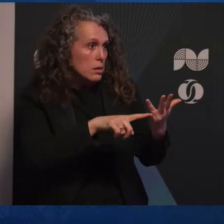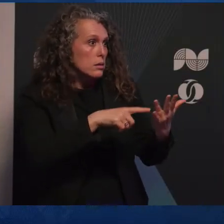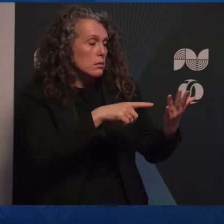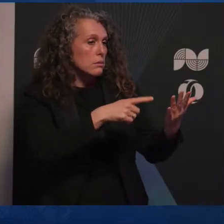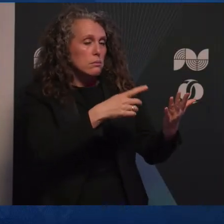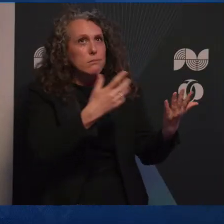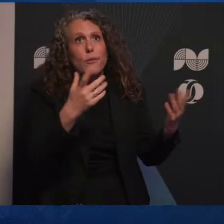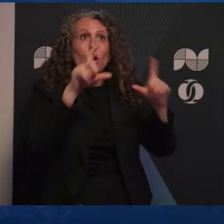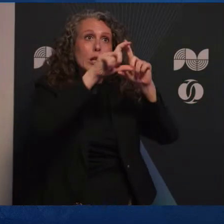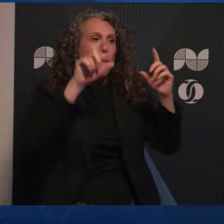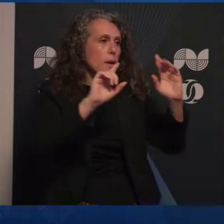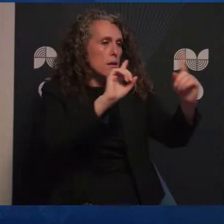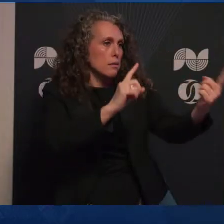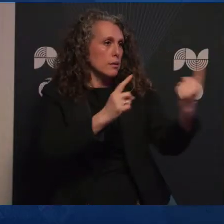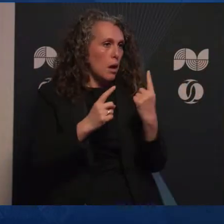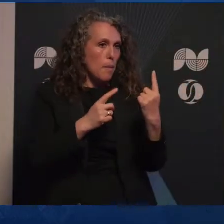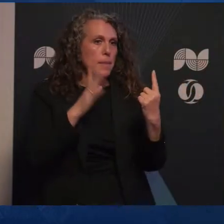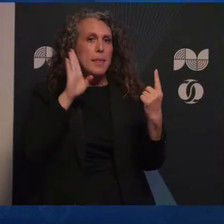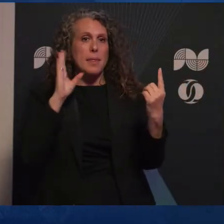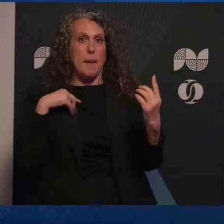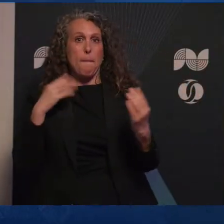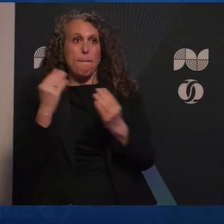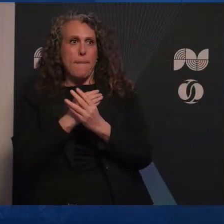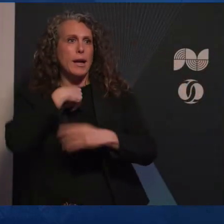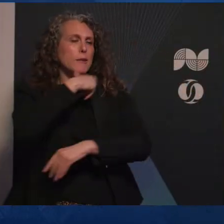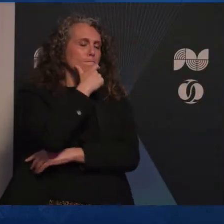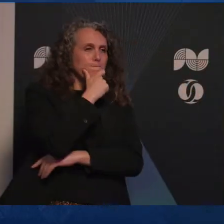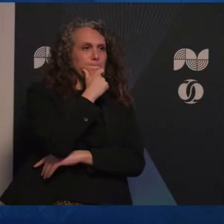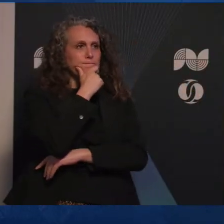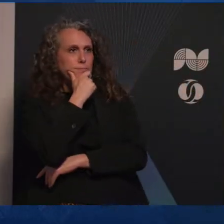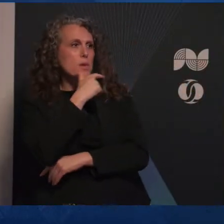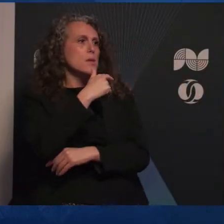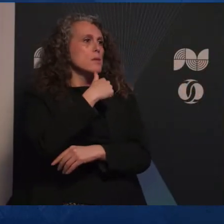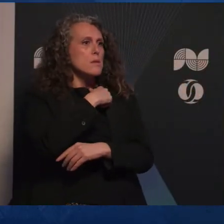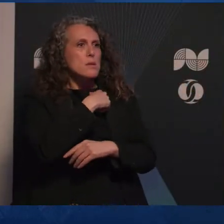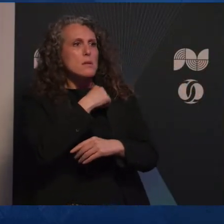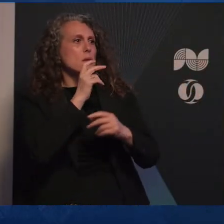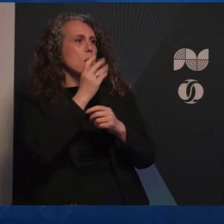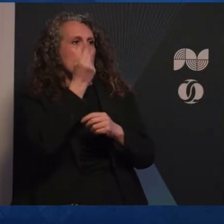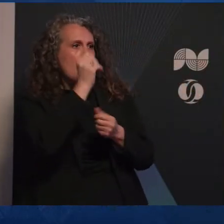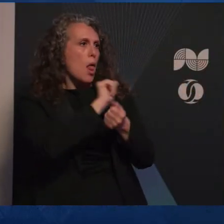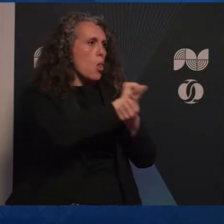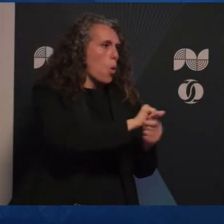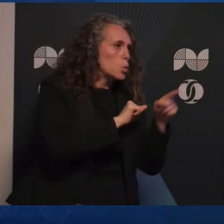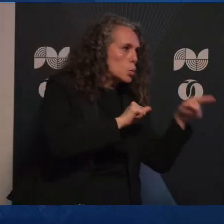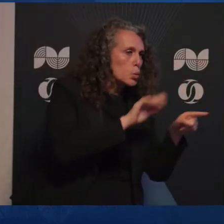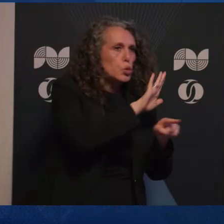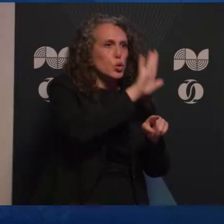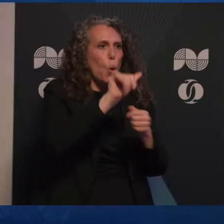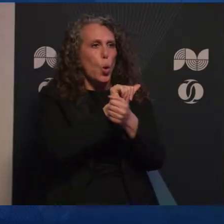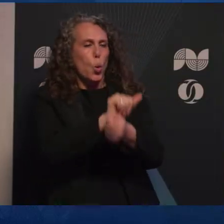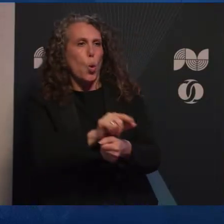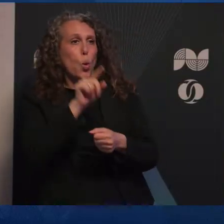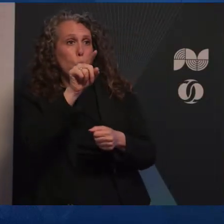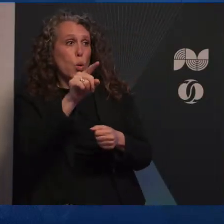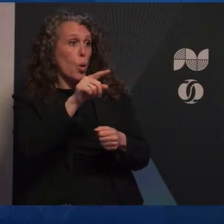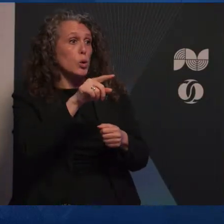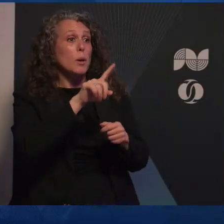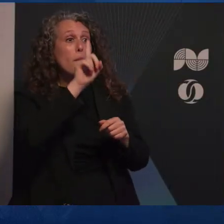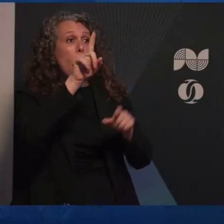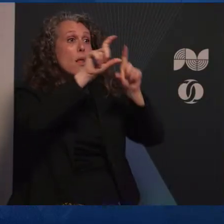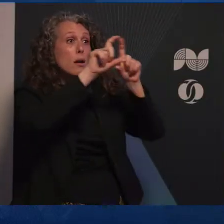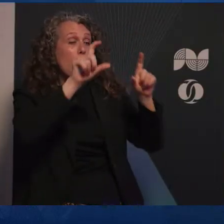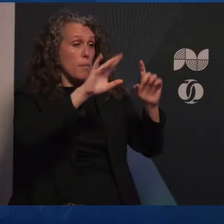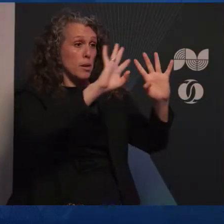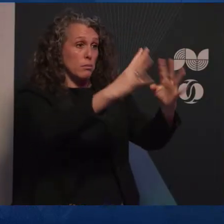us, we do selection, and the nature of selection is such that we end up funding the strongest company, the